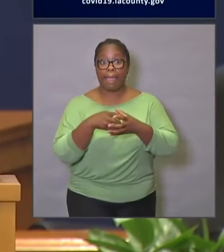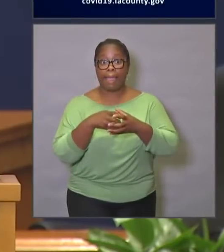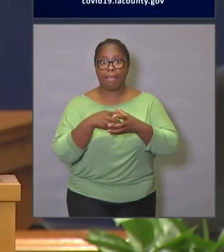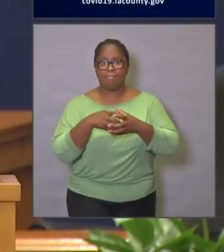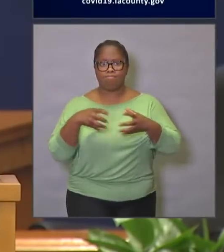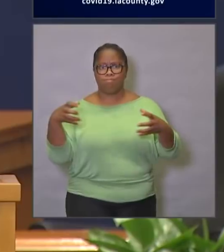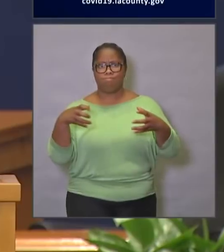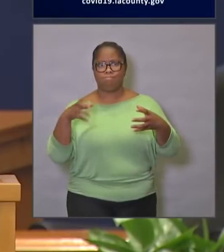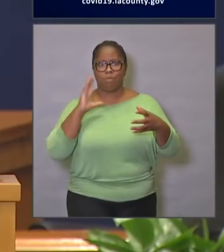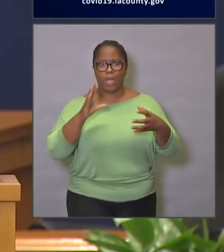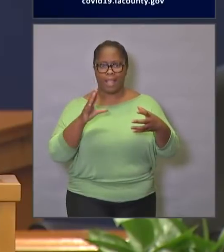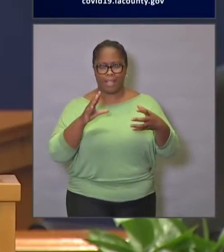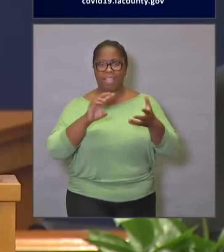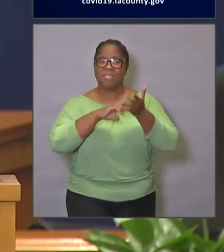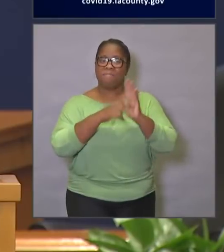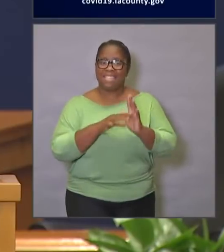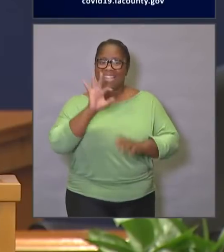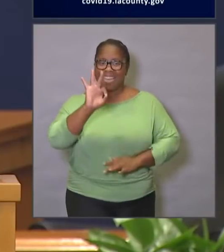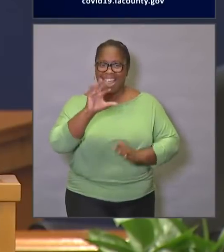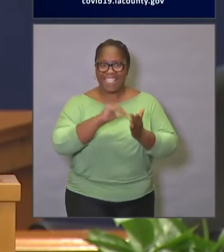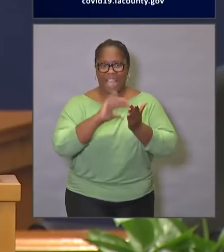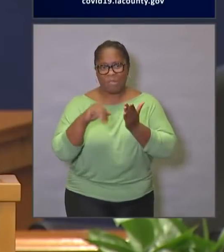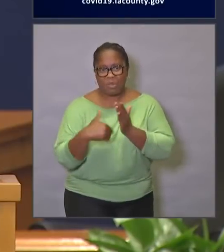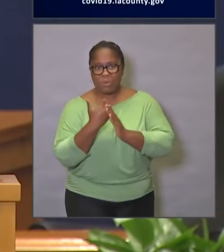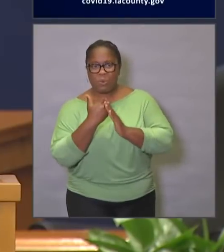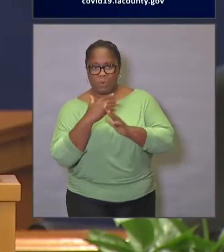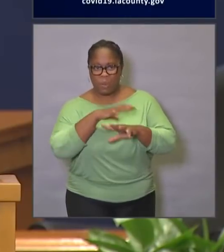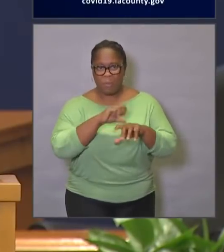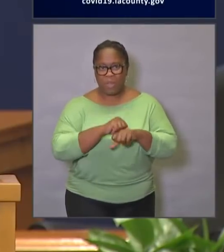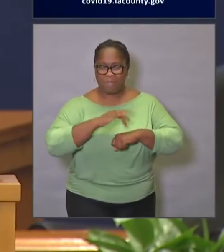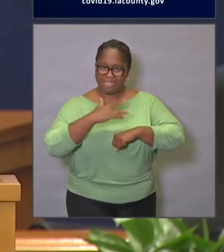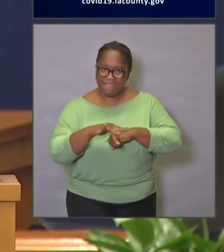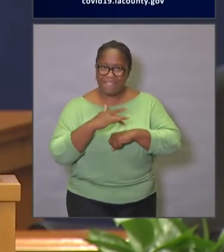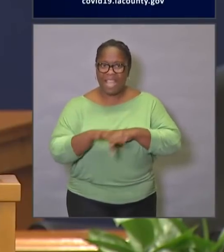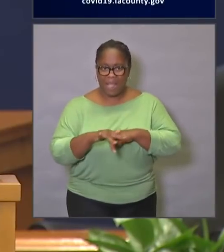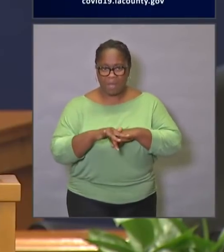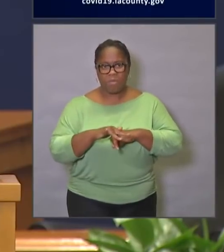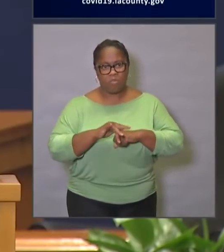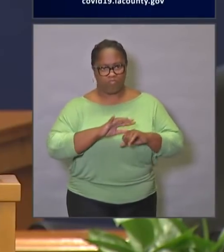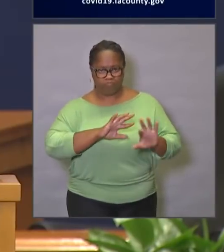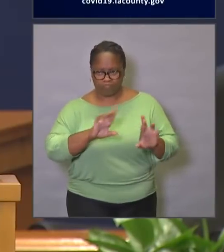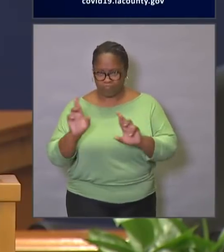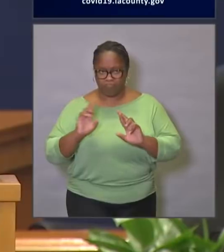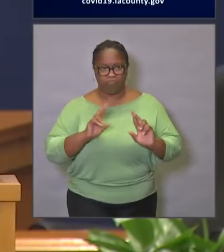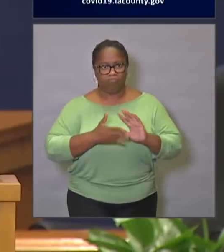another 9,000 slots per week once these new sites are added and up and running.